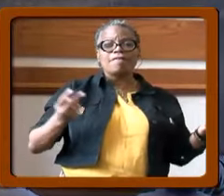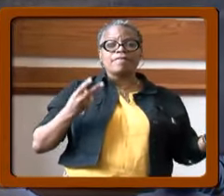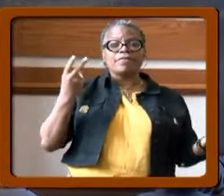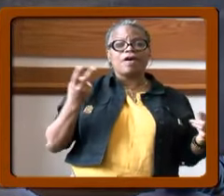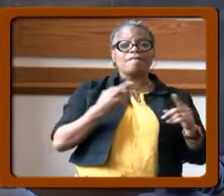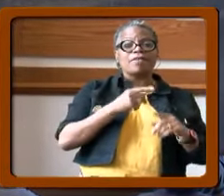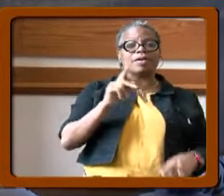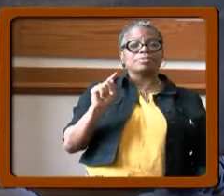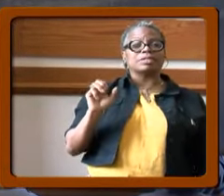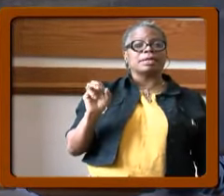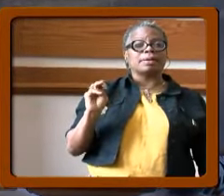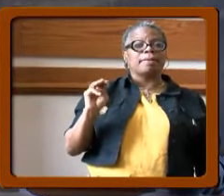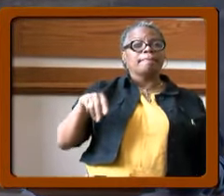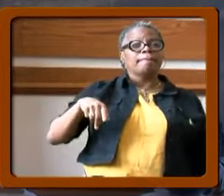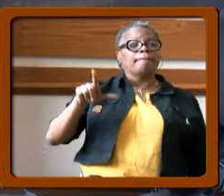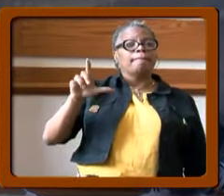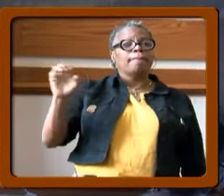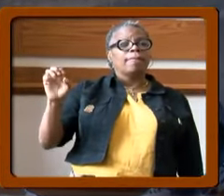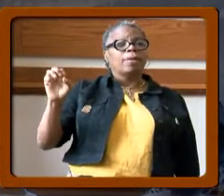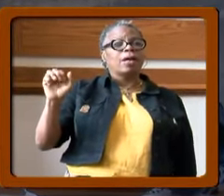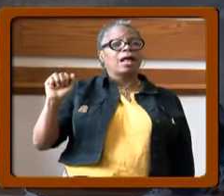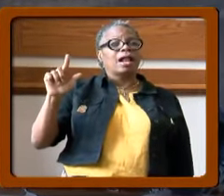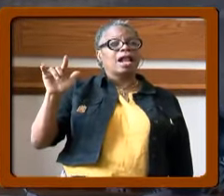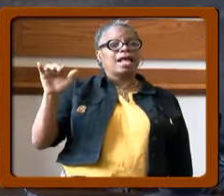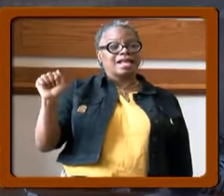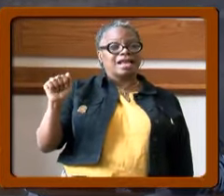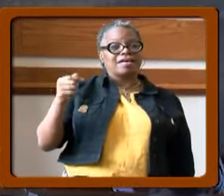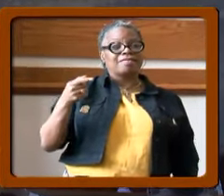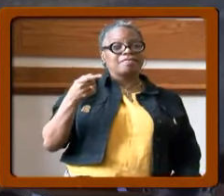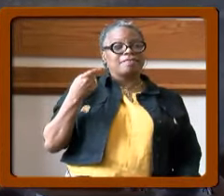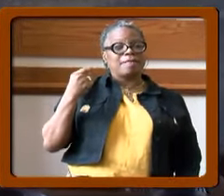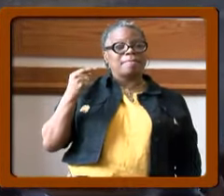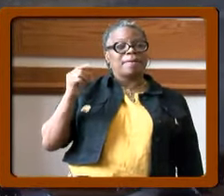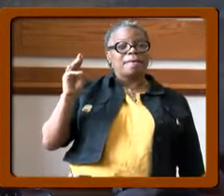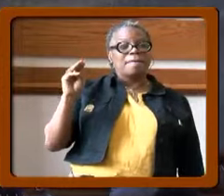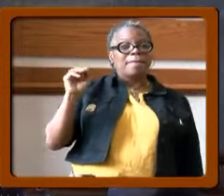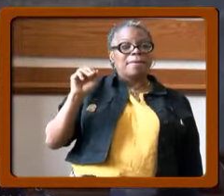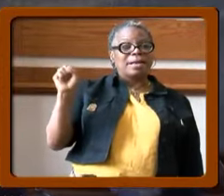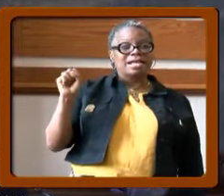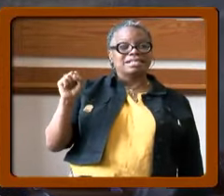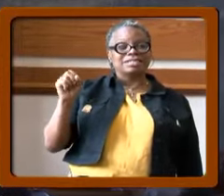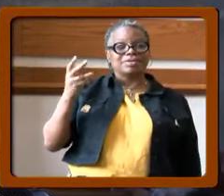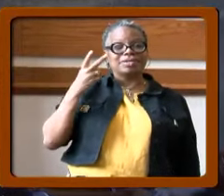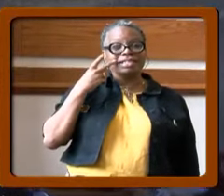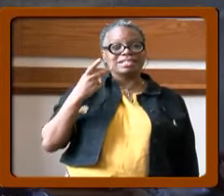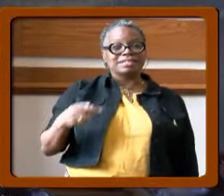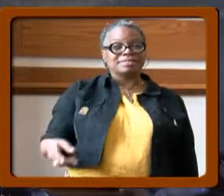from Temple Aliyah of Needham, Massachusetts? Come on, stand up. Good to see you.